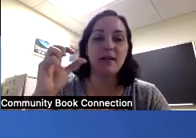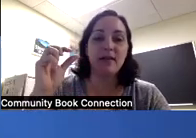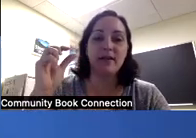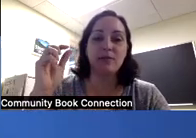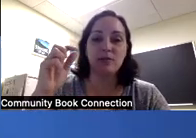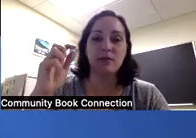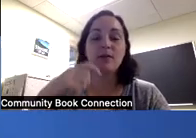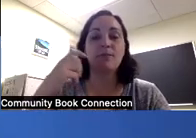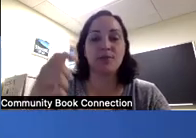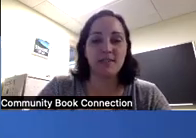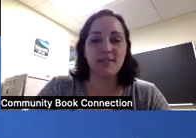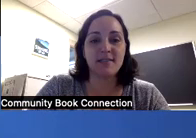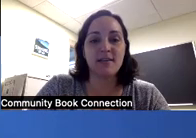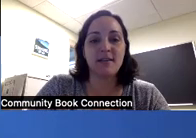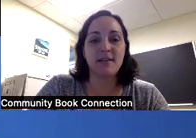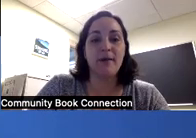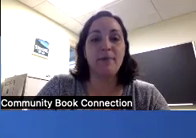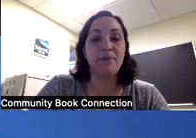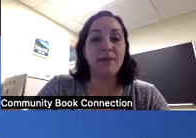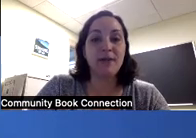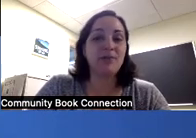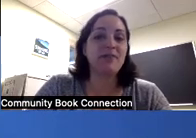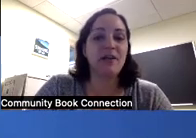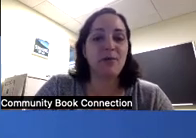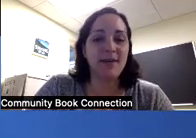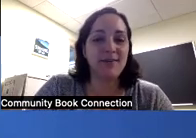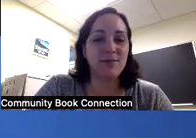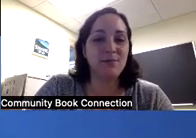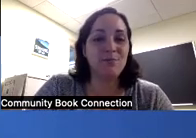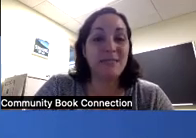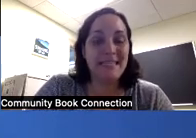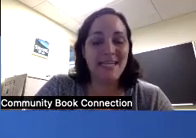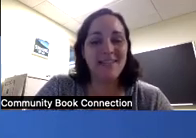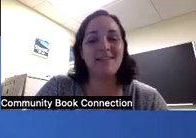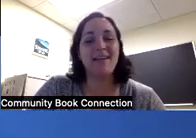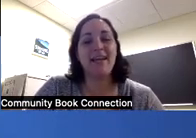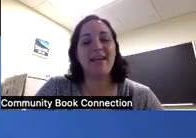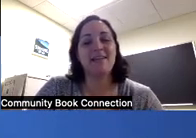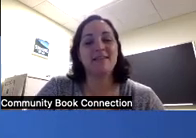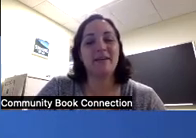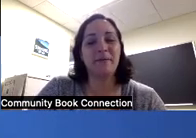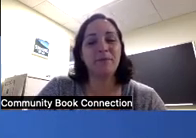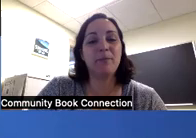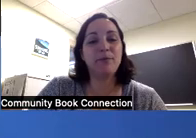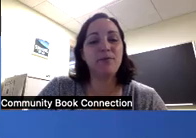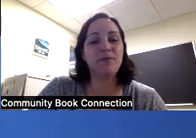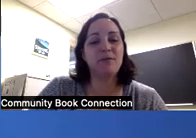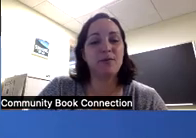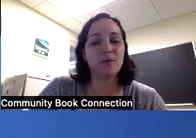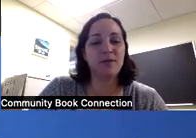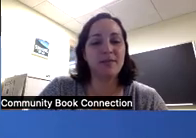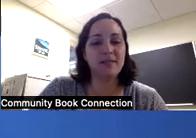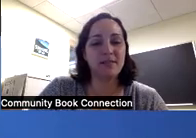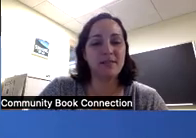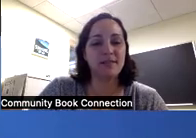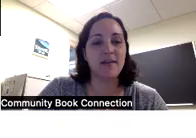will, that will persist. But for now, we're trying to figure out ways to maintain and improve the